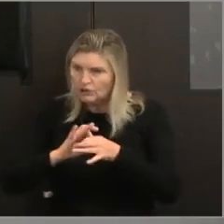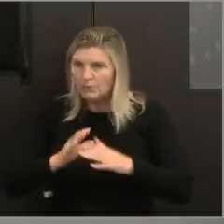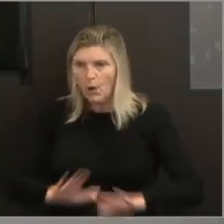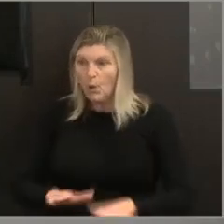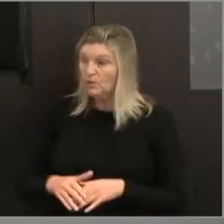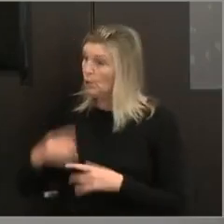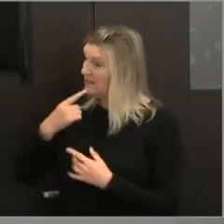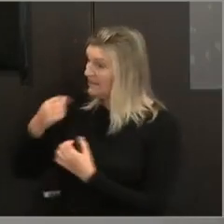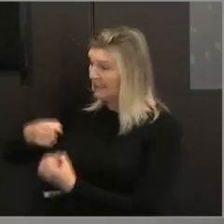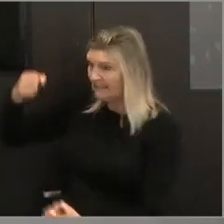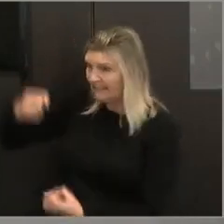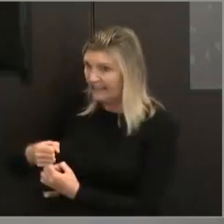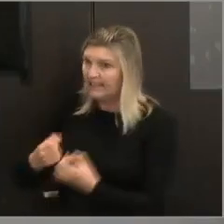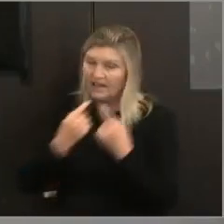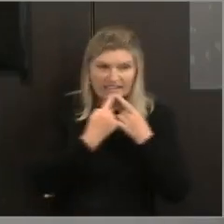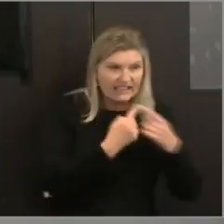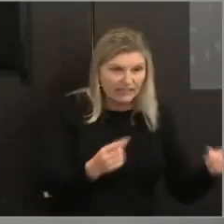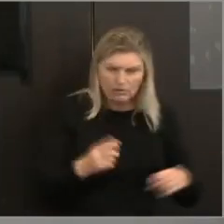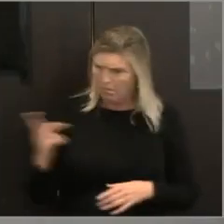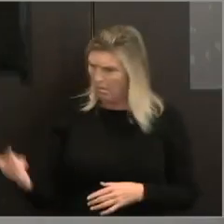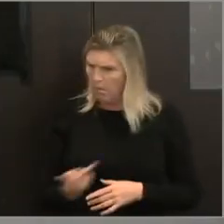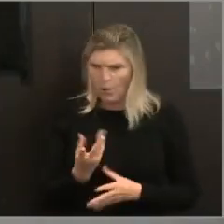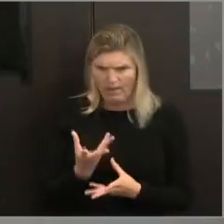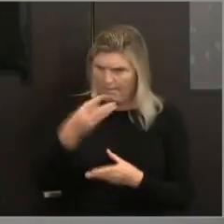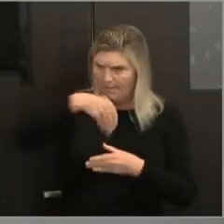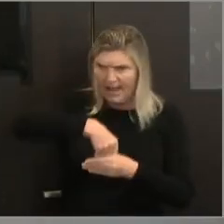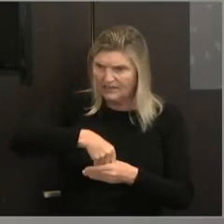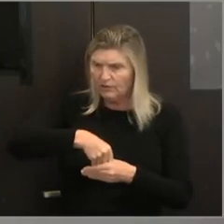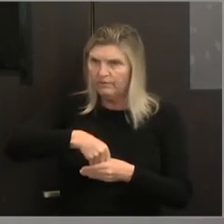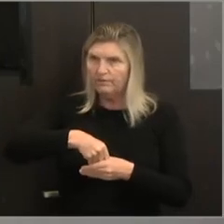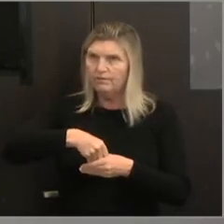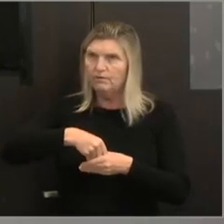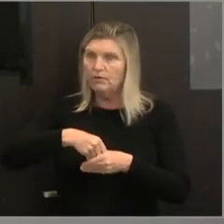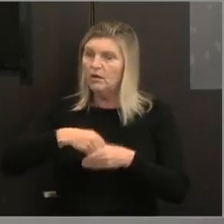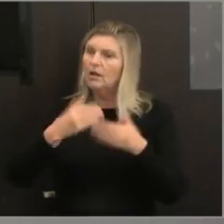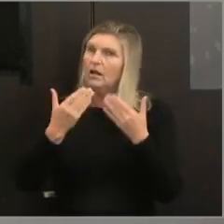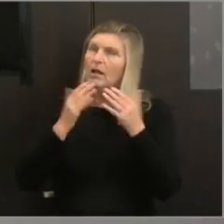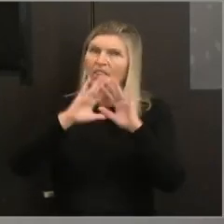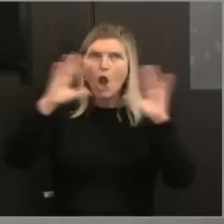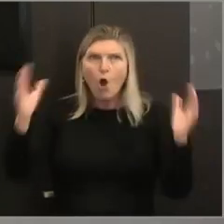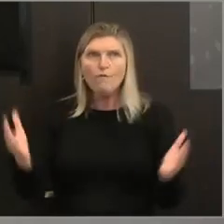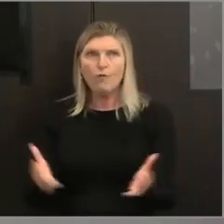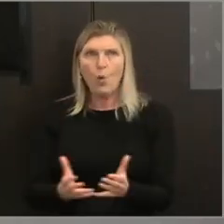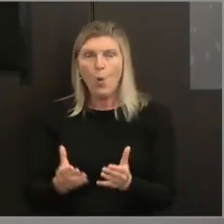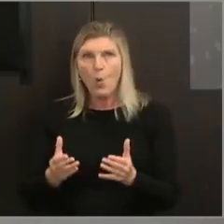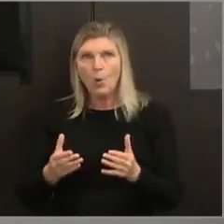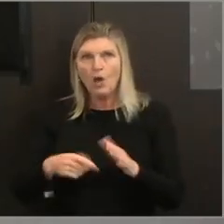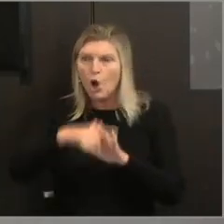declaration, He Whakaputanga, to me, are part of the overall